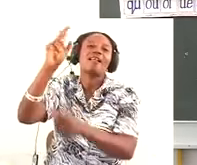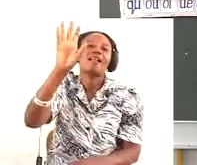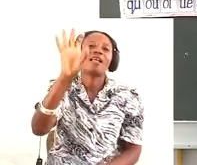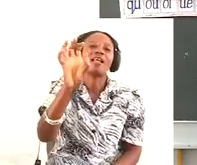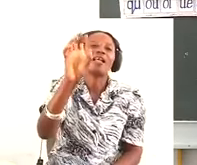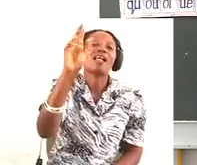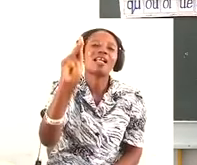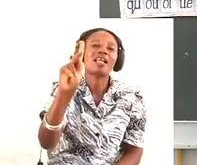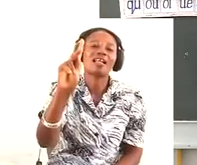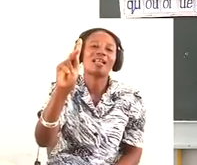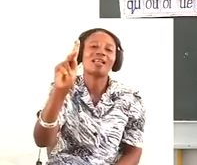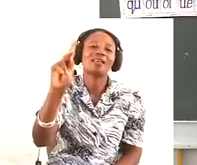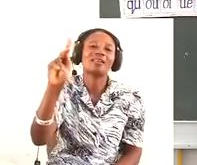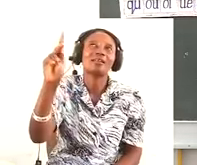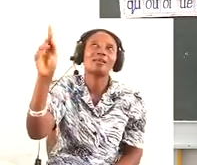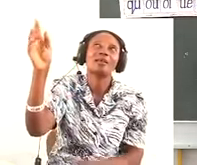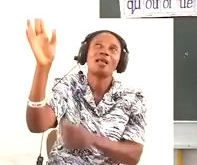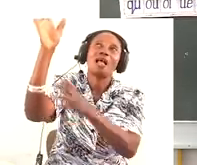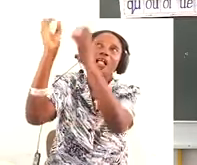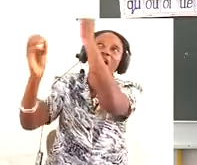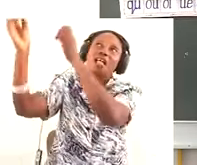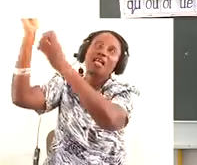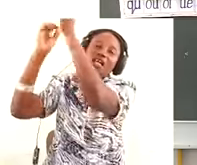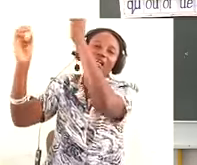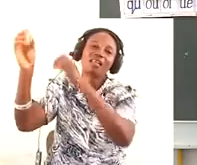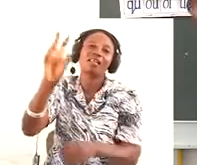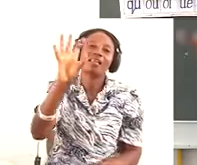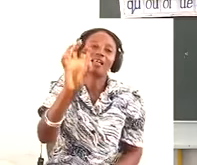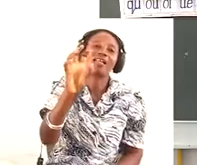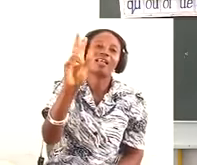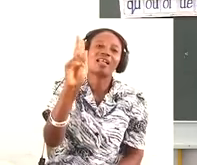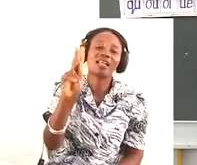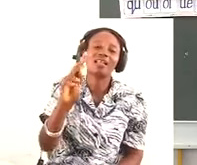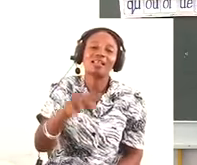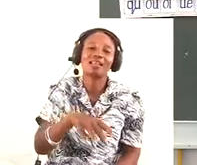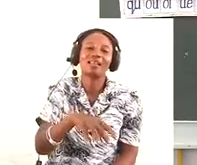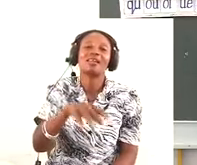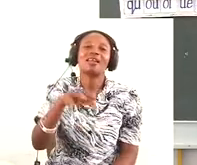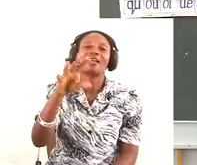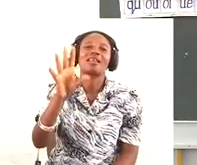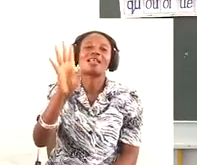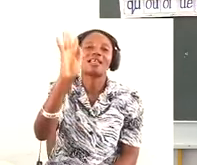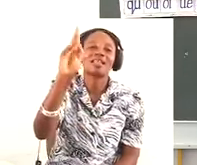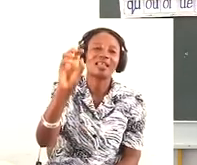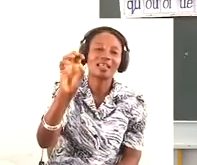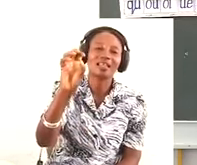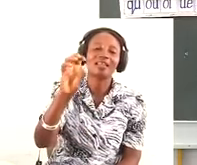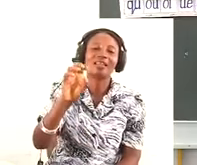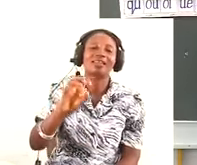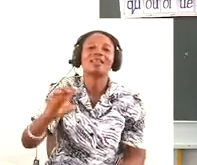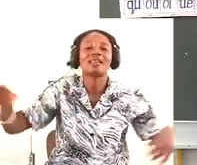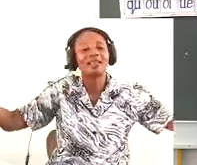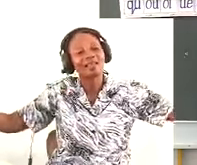Kites are flying in the sky. Flying in the sky. Kites are flying in the